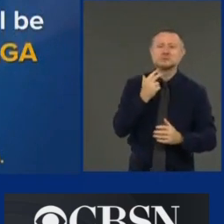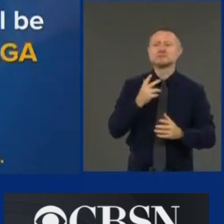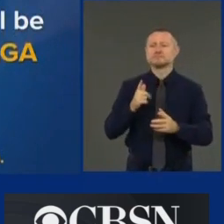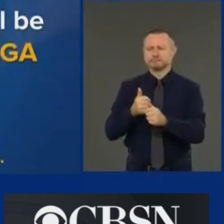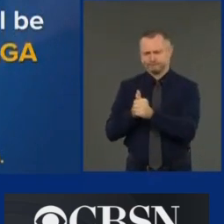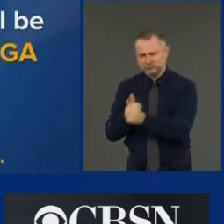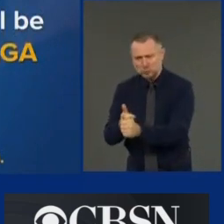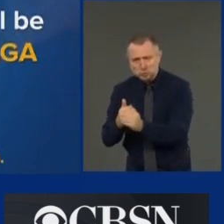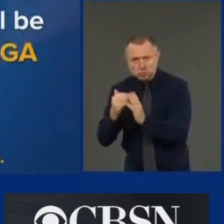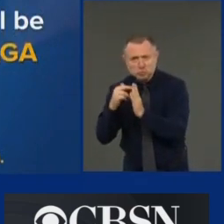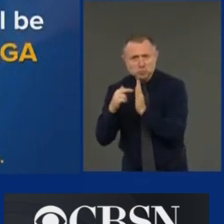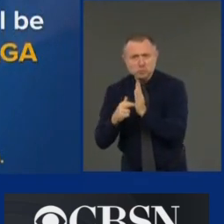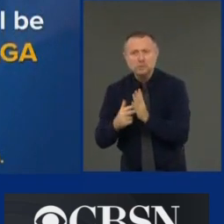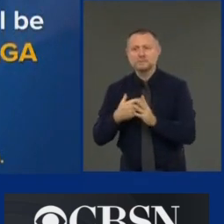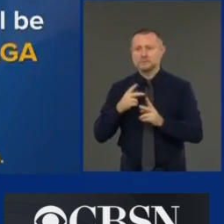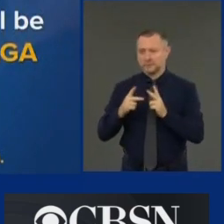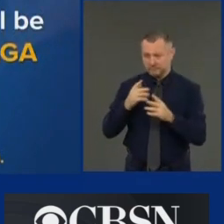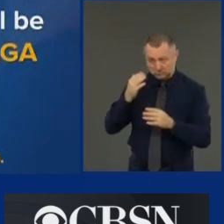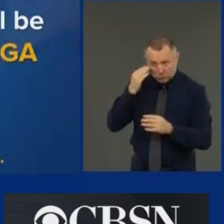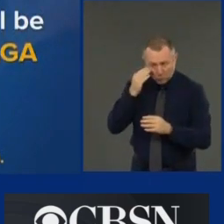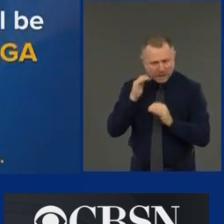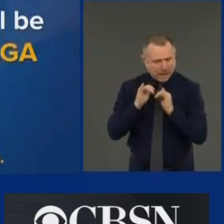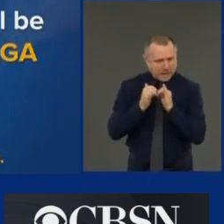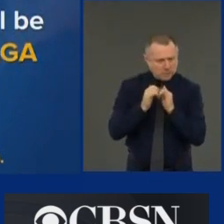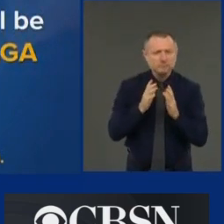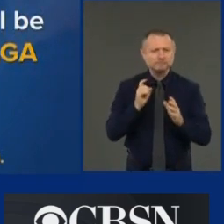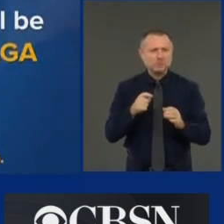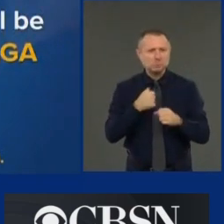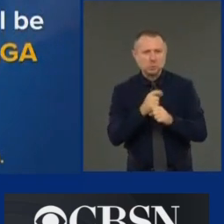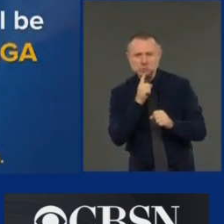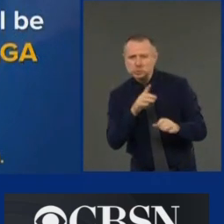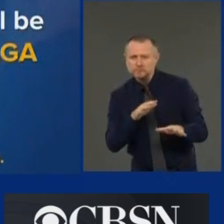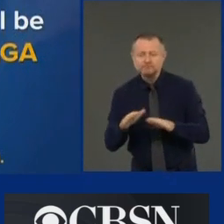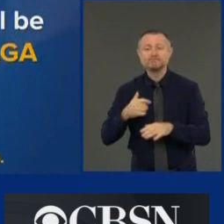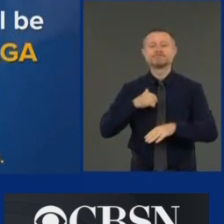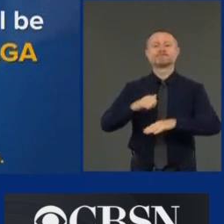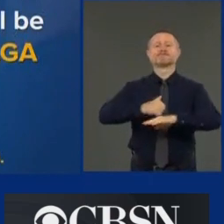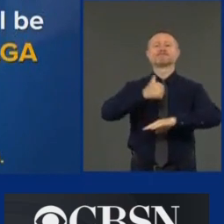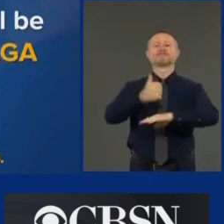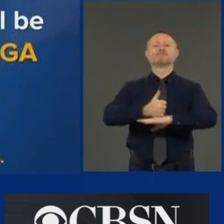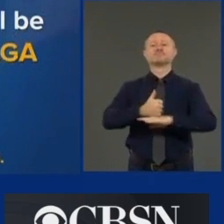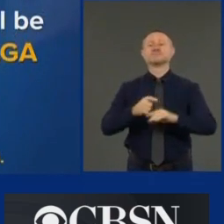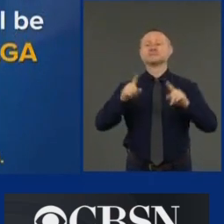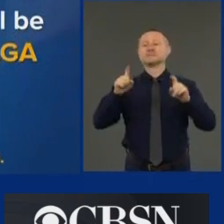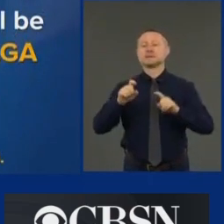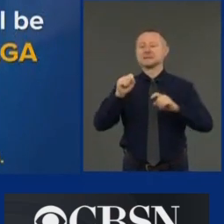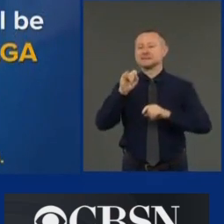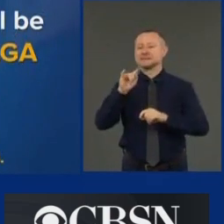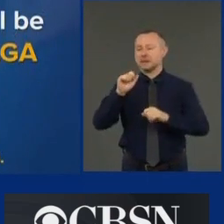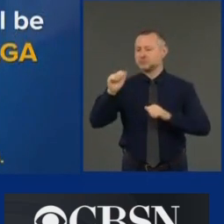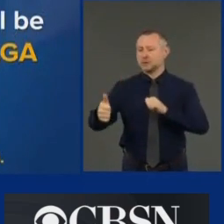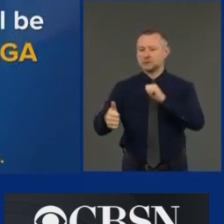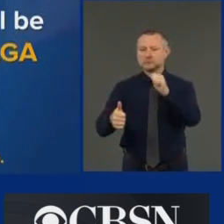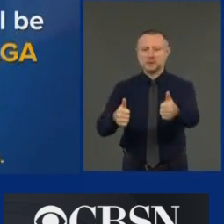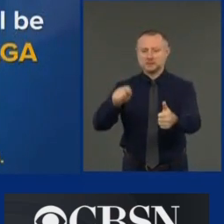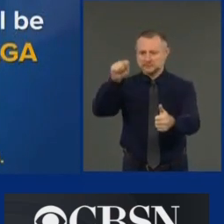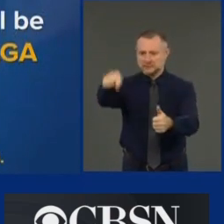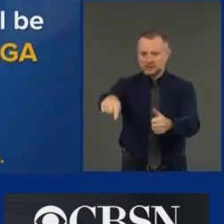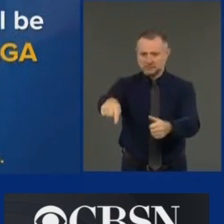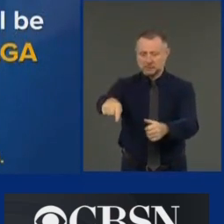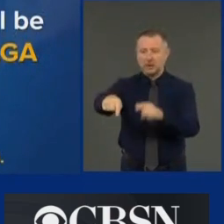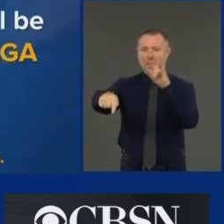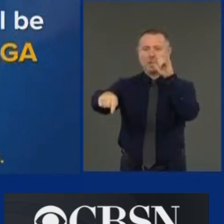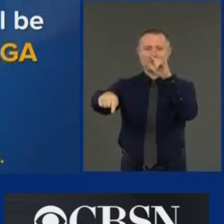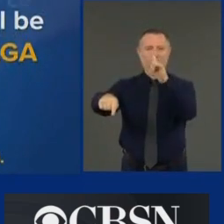We're actually setting up testing sites at our airports to be able to do faster testing of